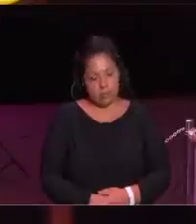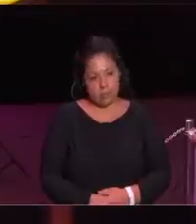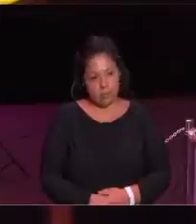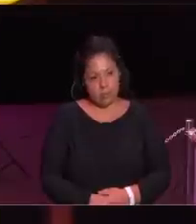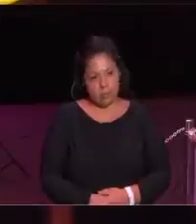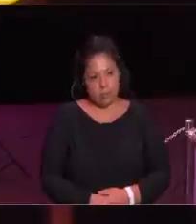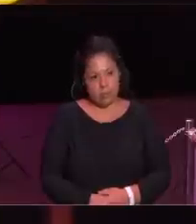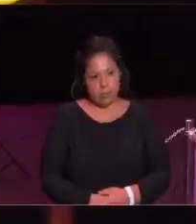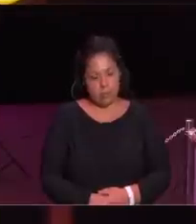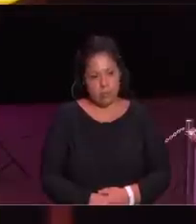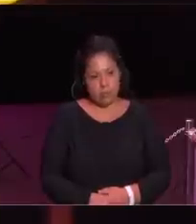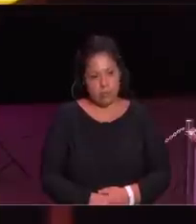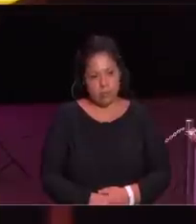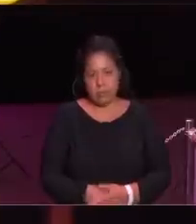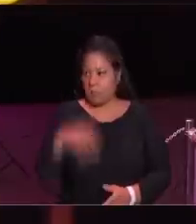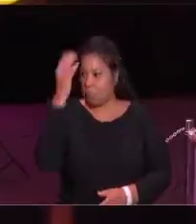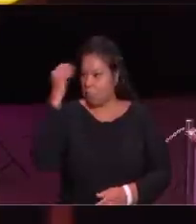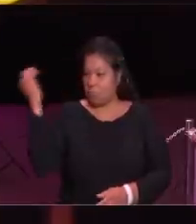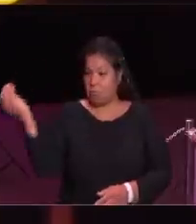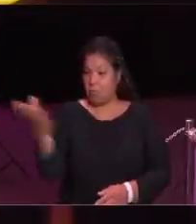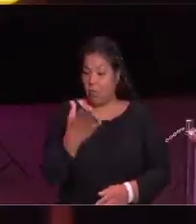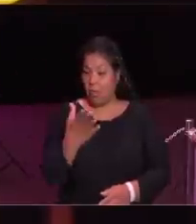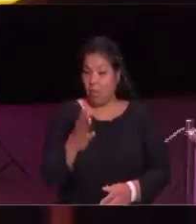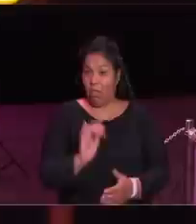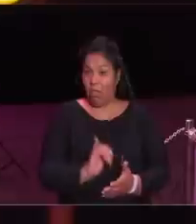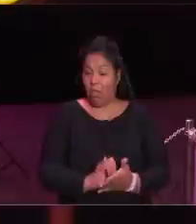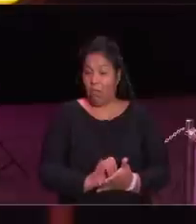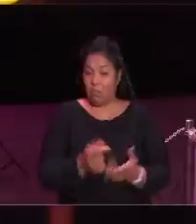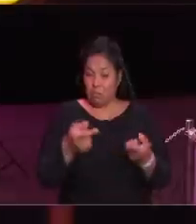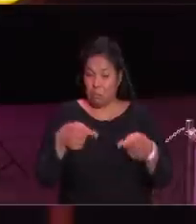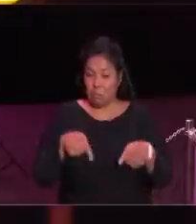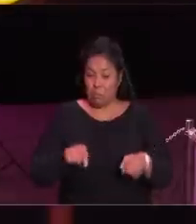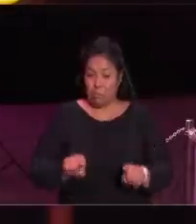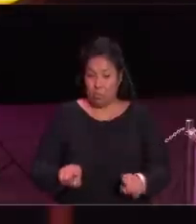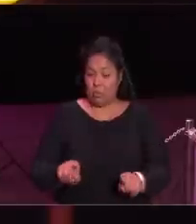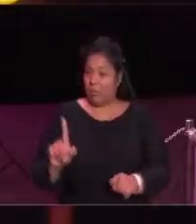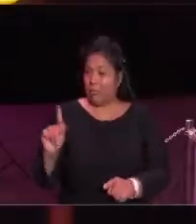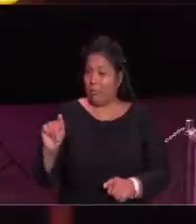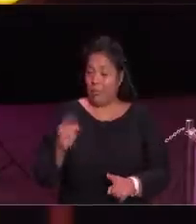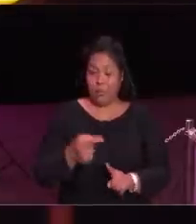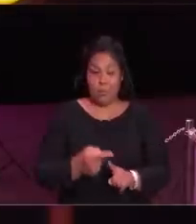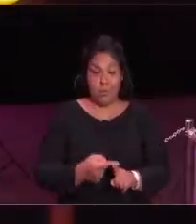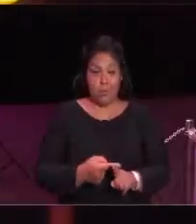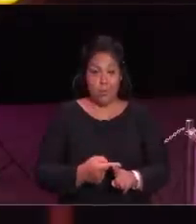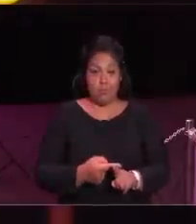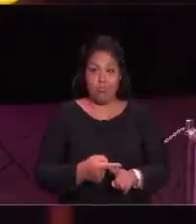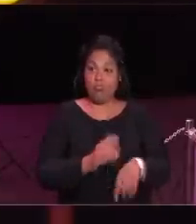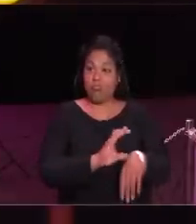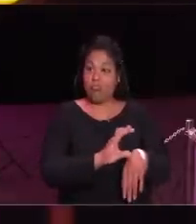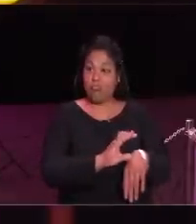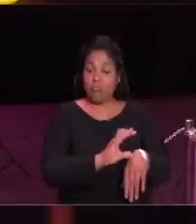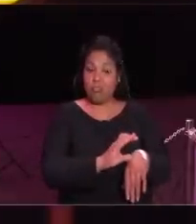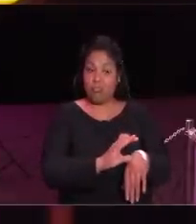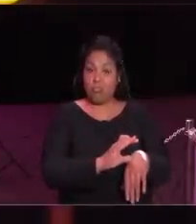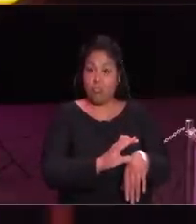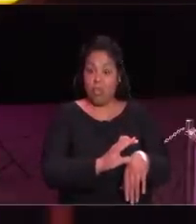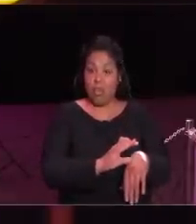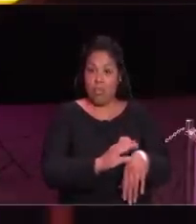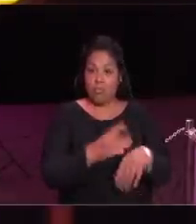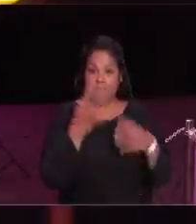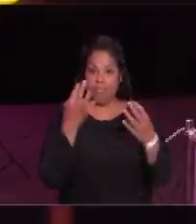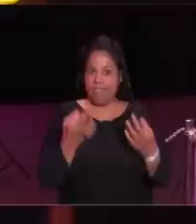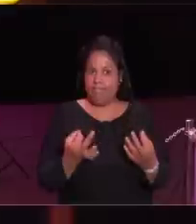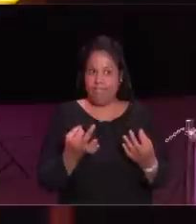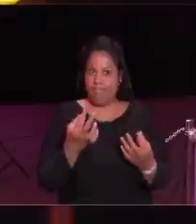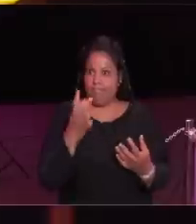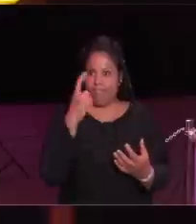you that during these 20 months, the church chose to believe the report of the